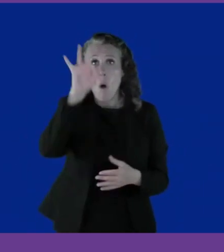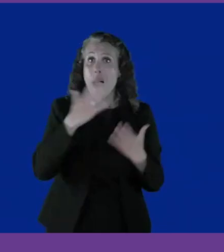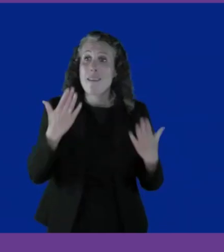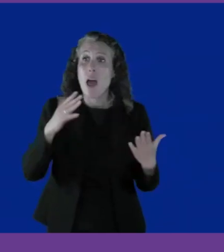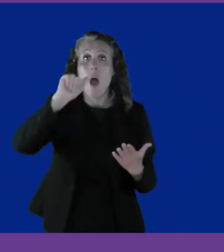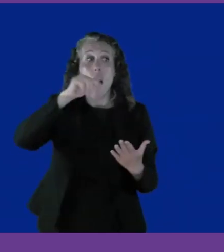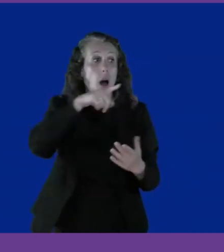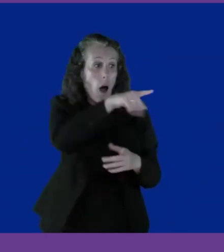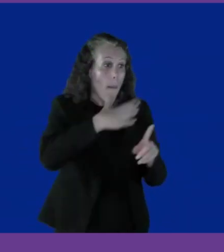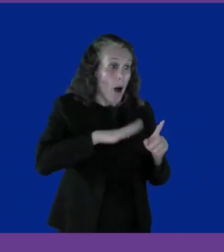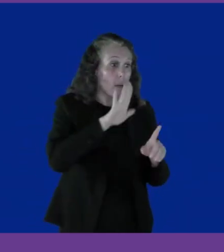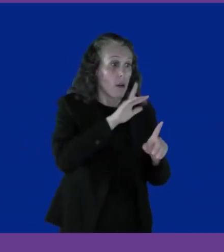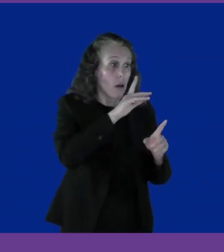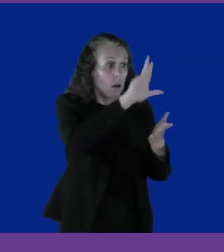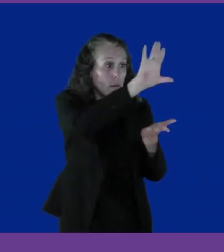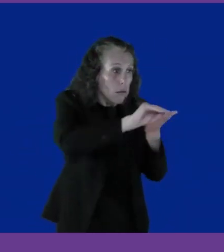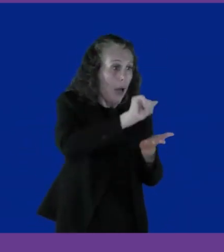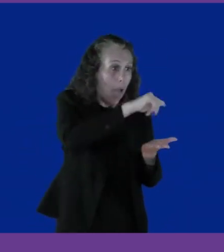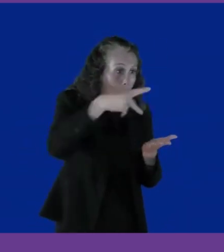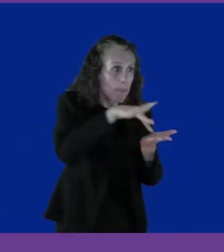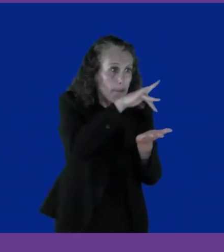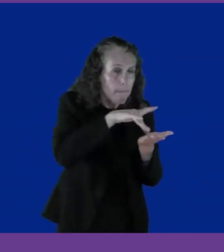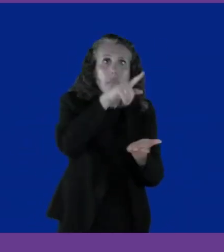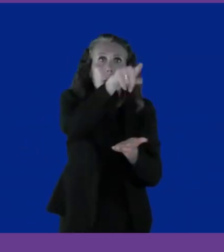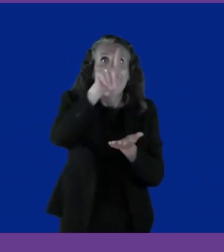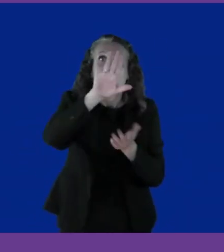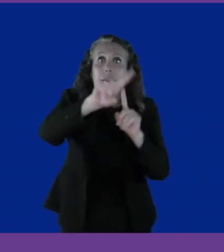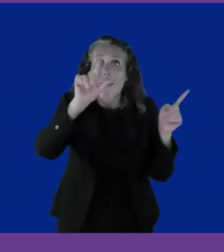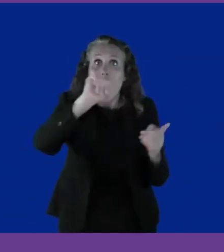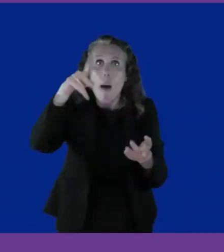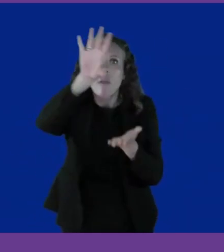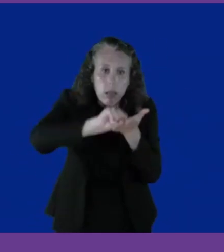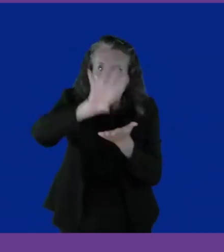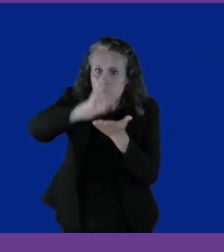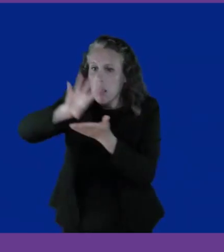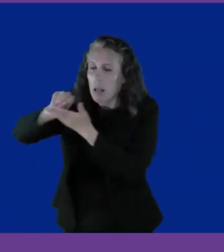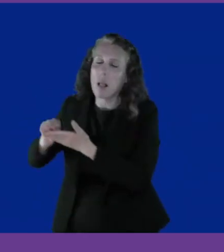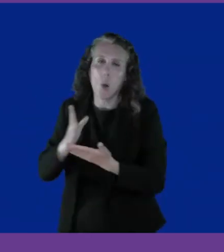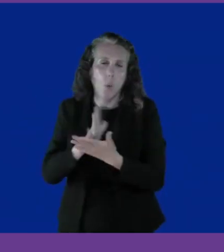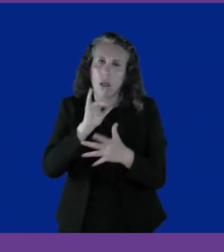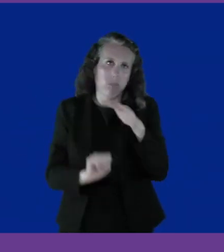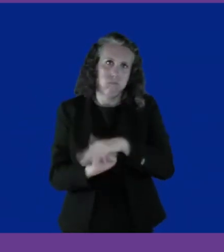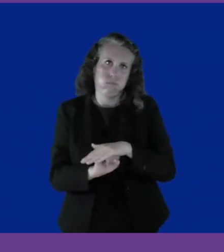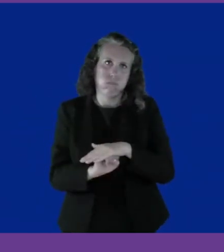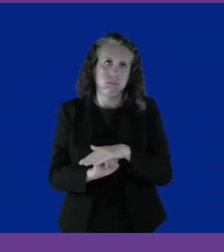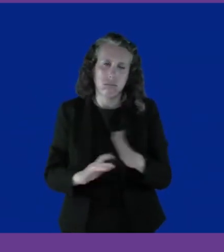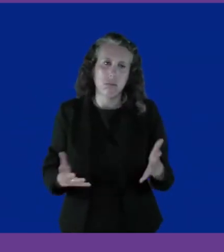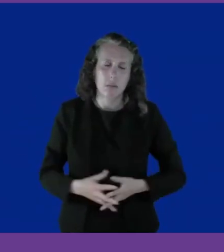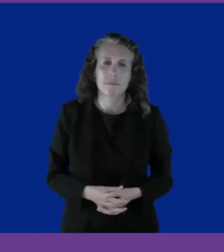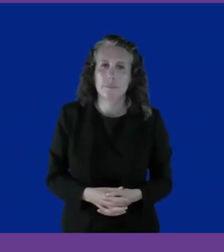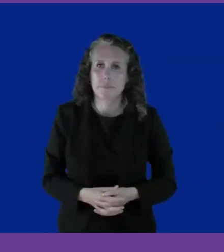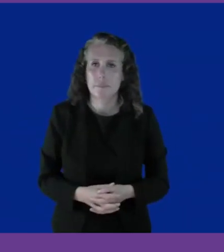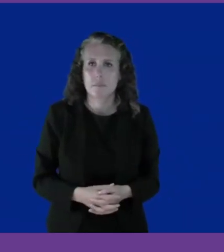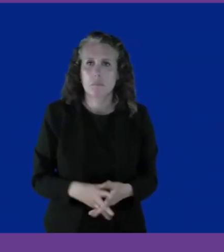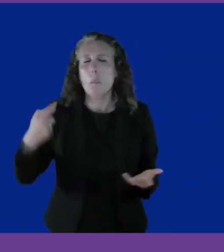for every single thing and service start probably to reach its limits. So all of this, I'm sure, and much